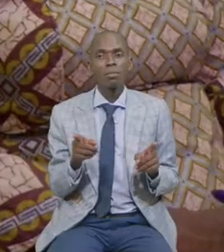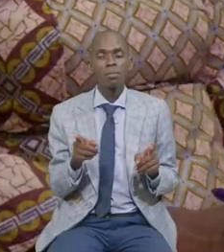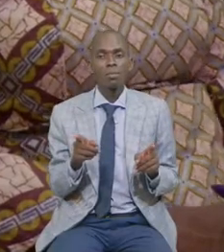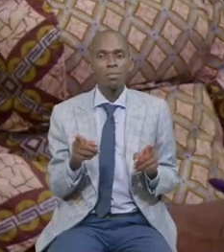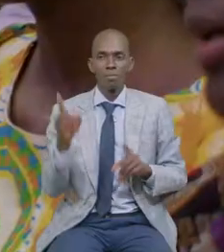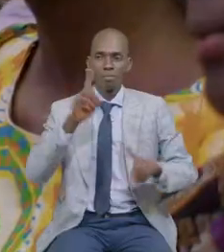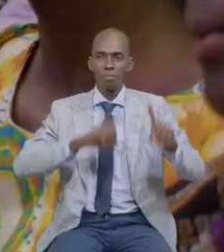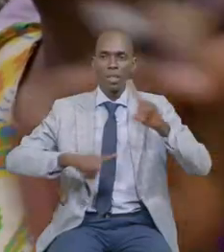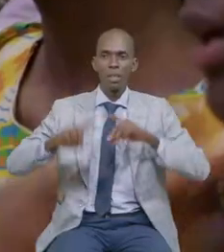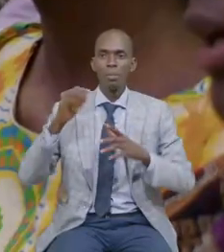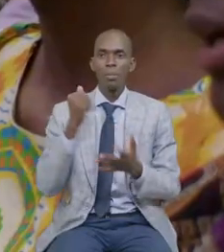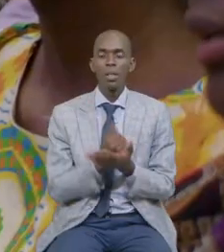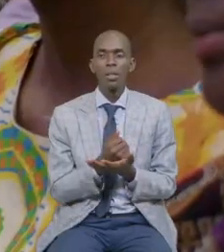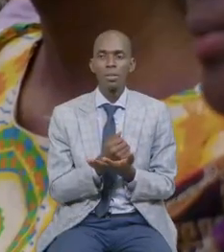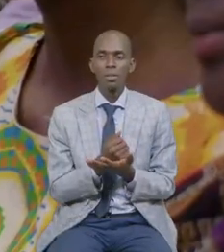a good amen